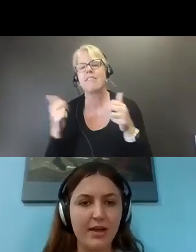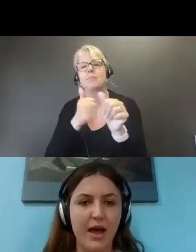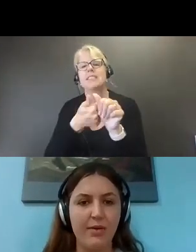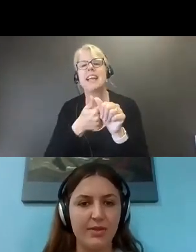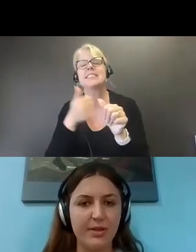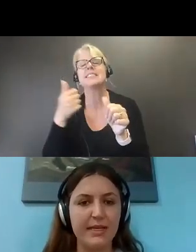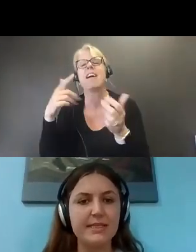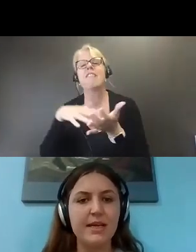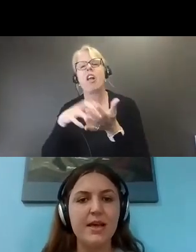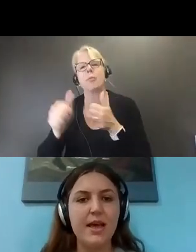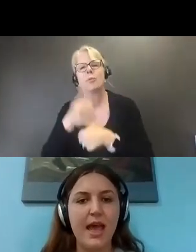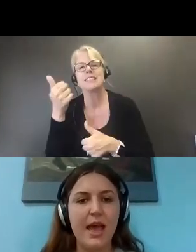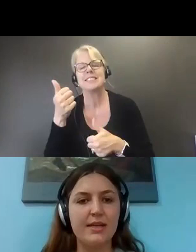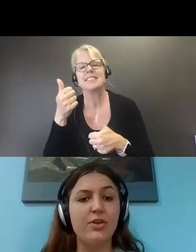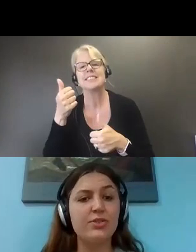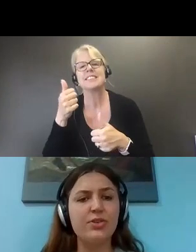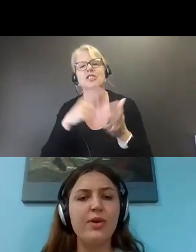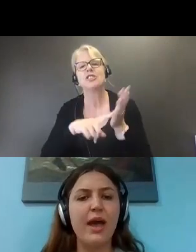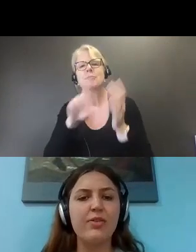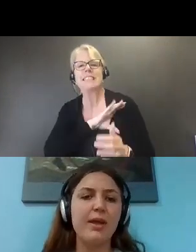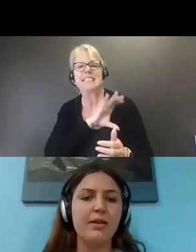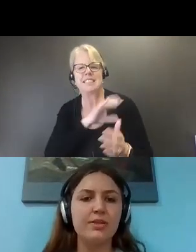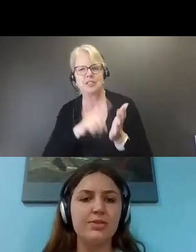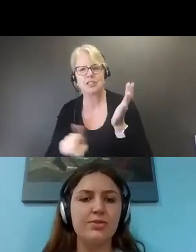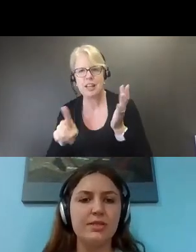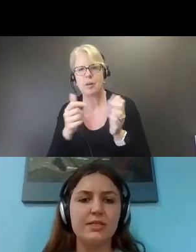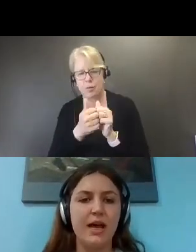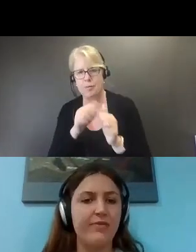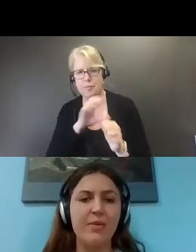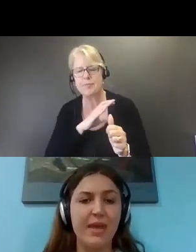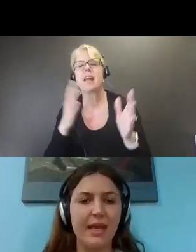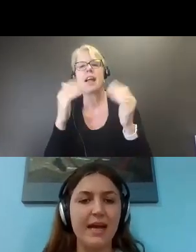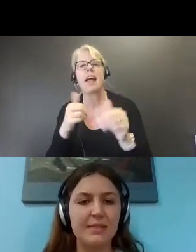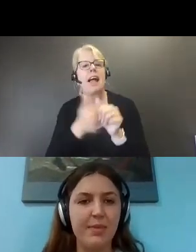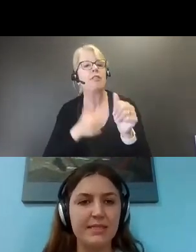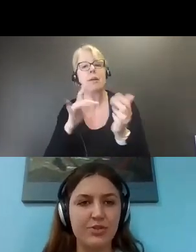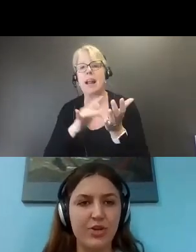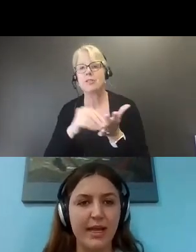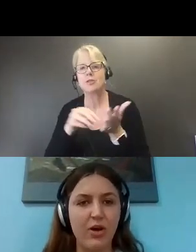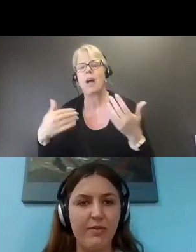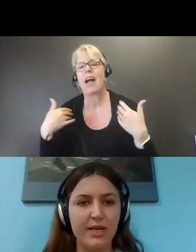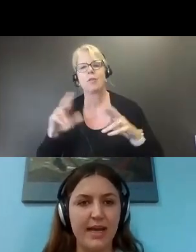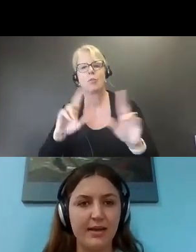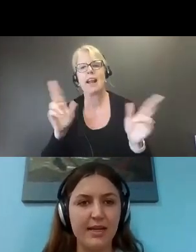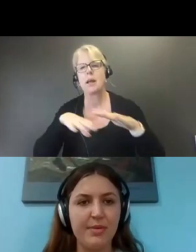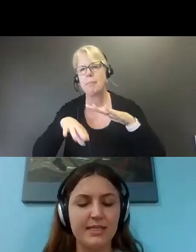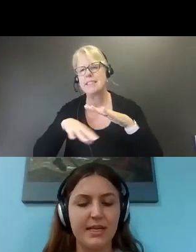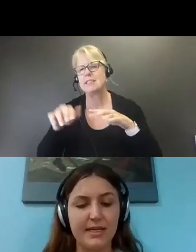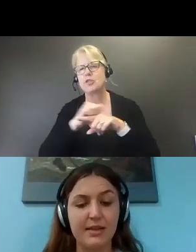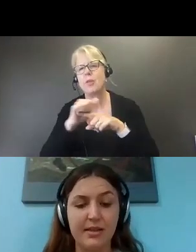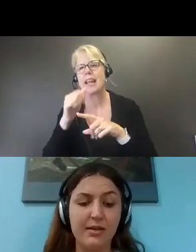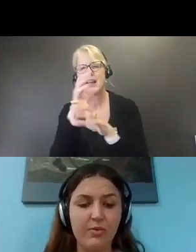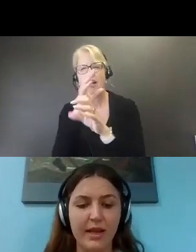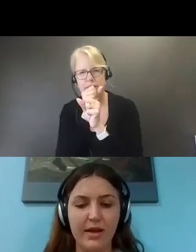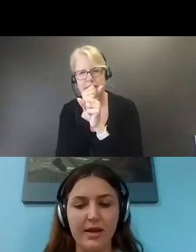check with the police. And also every medical student from the beginning has some basic training in confidentiality because it